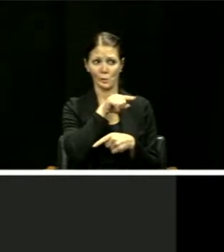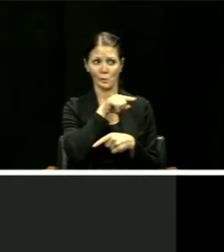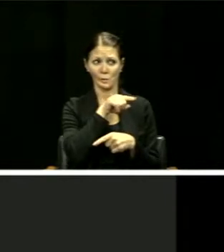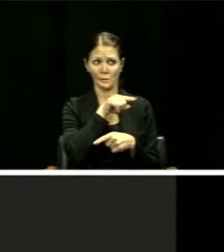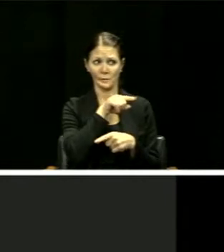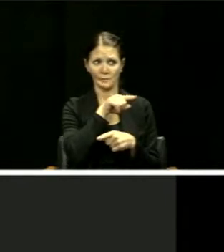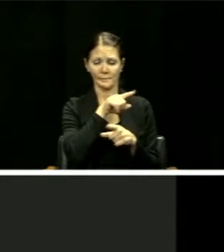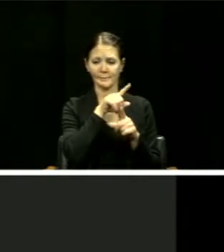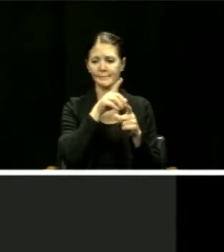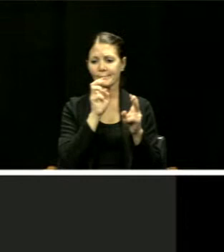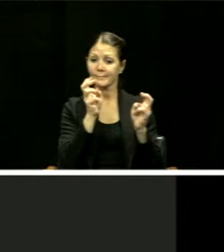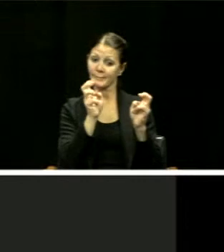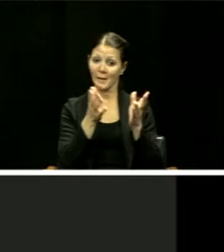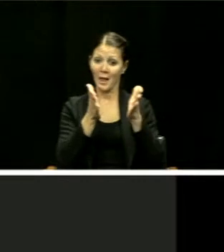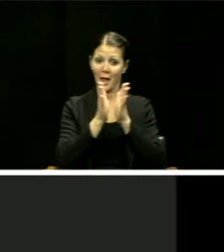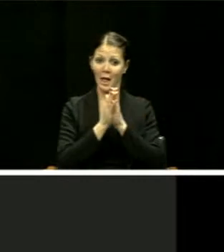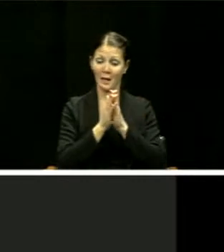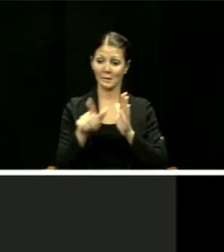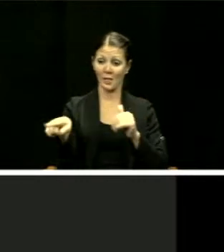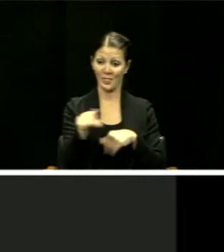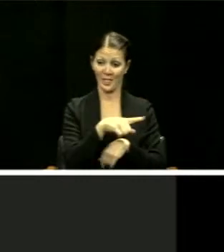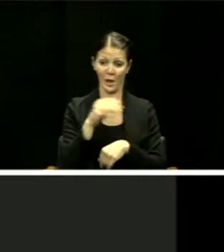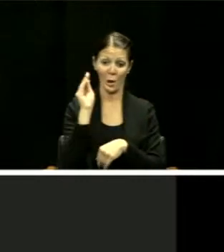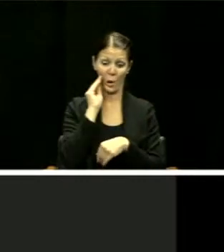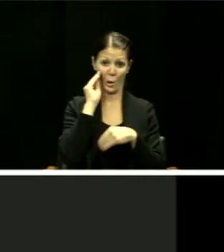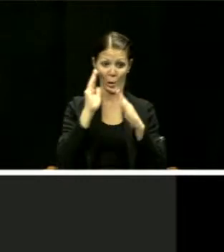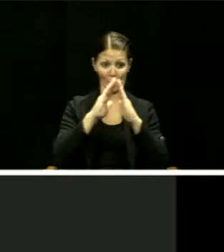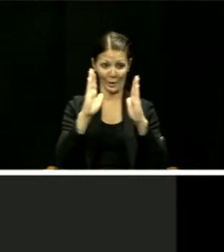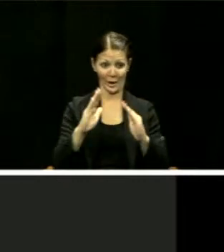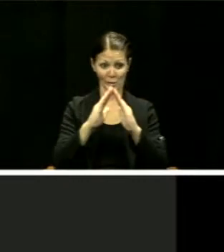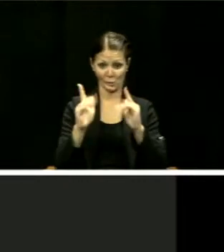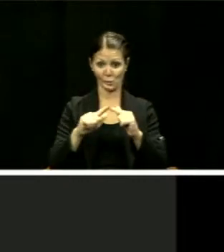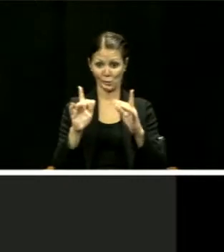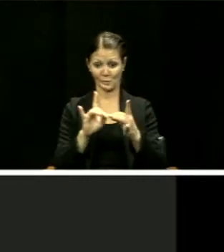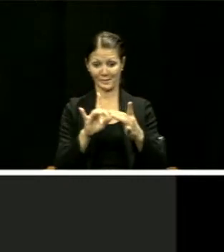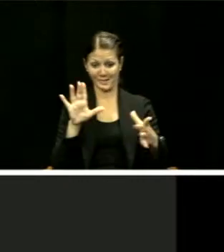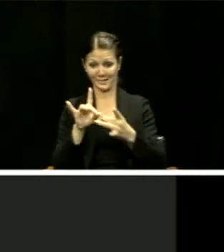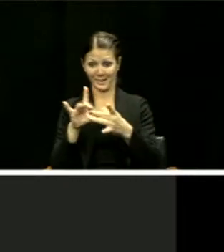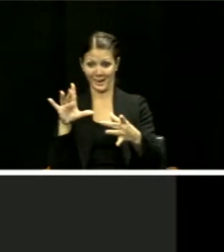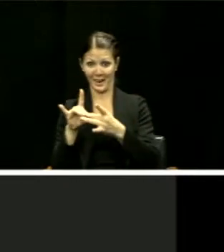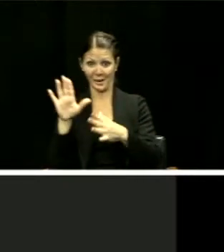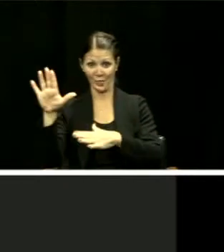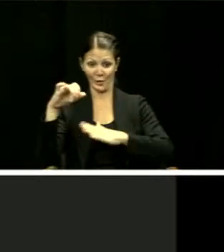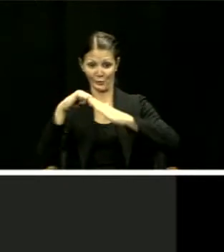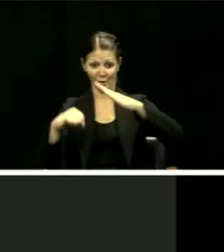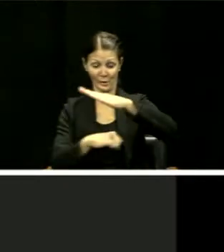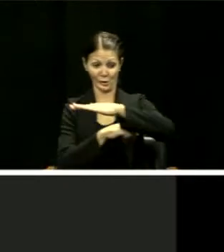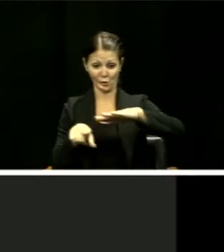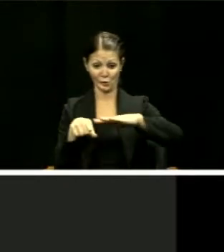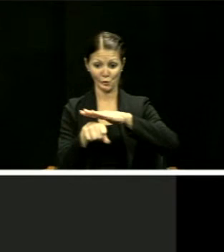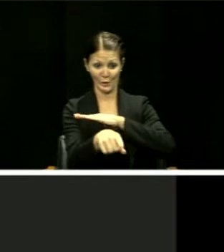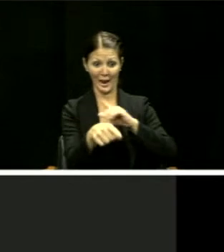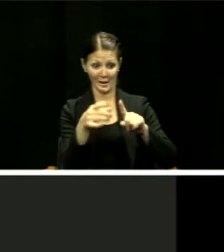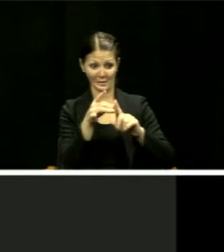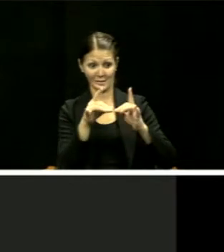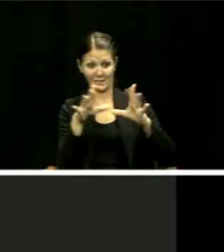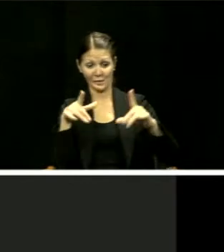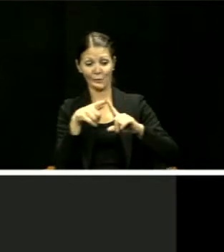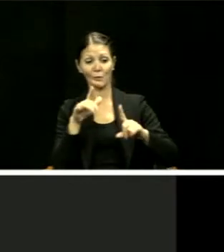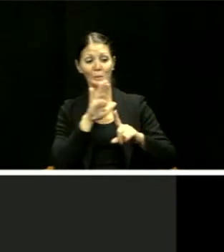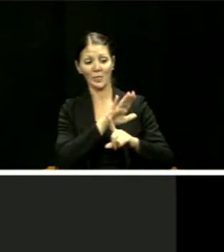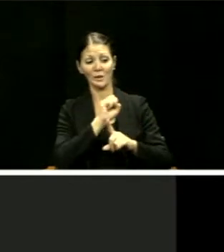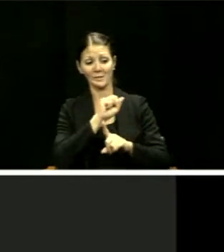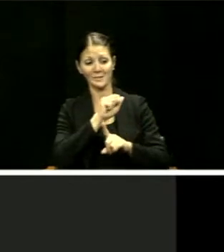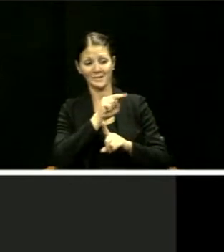these homes to disconnect roof leaders and foundation drains from sort of the sanitary